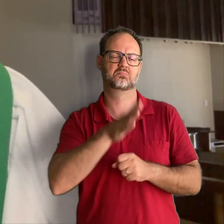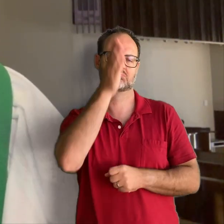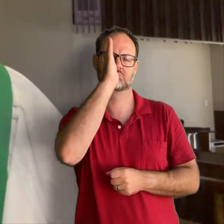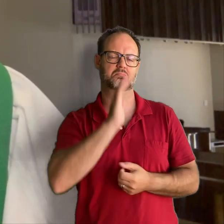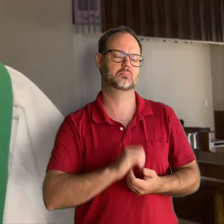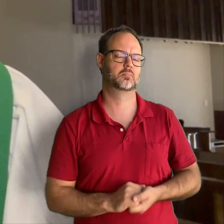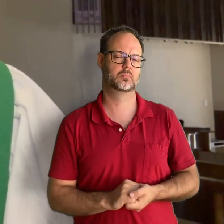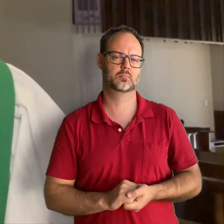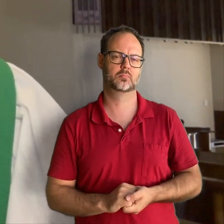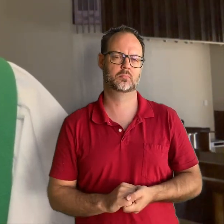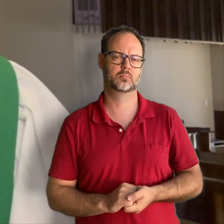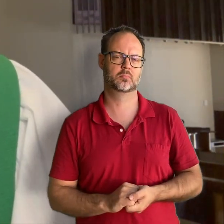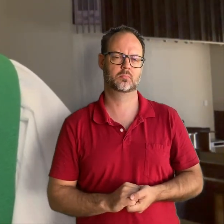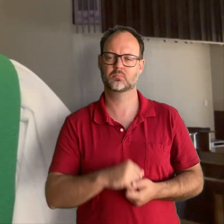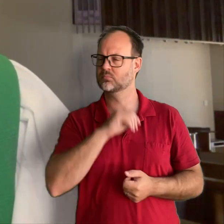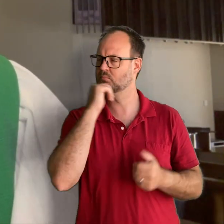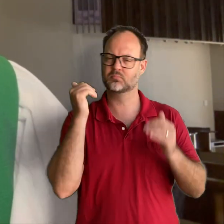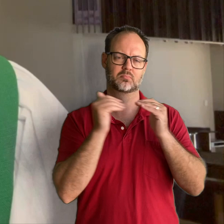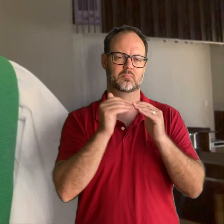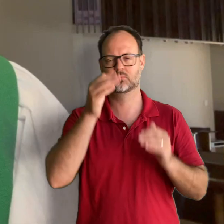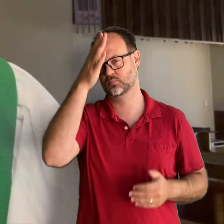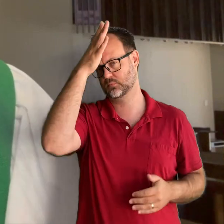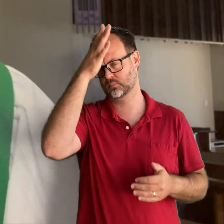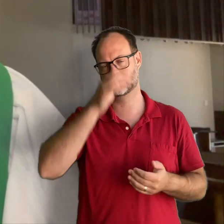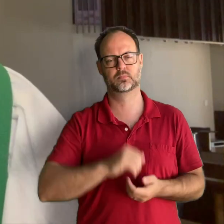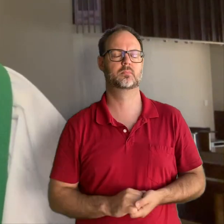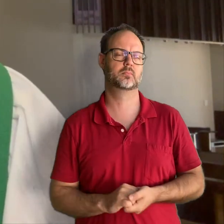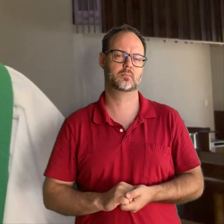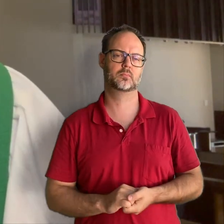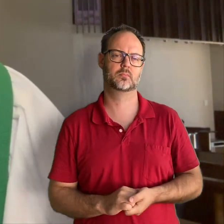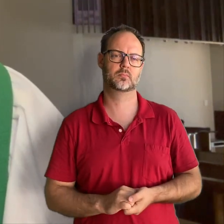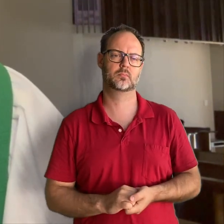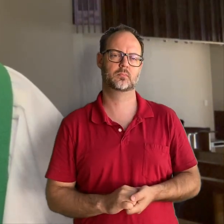God, nor was he equal to the Father.